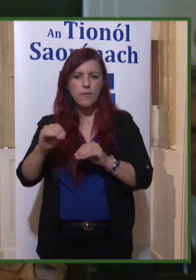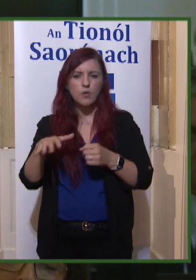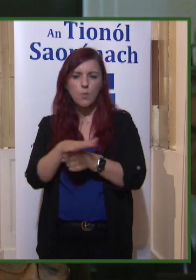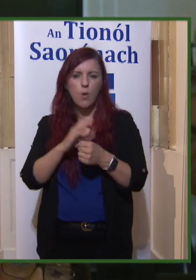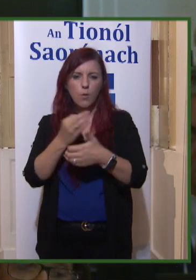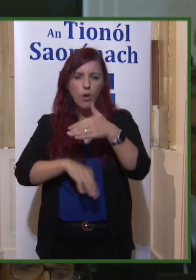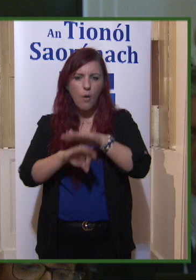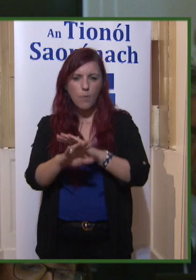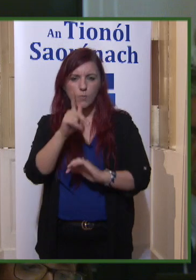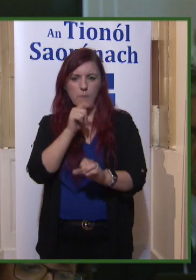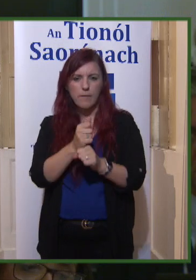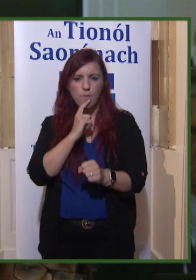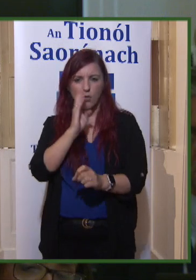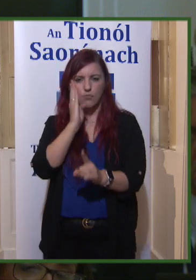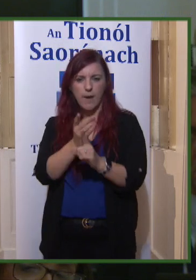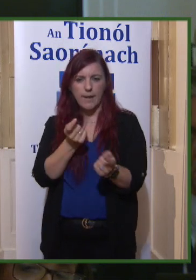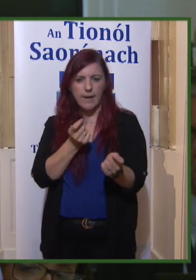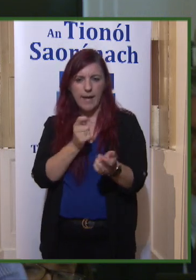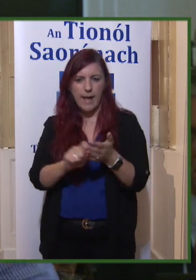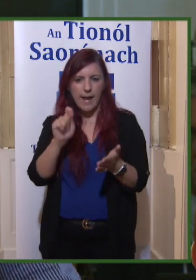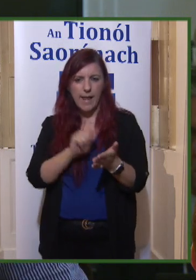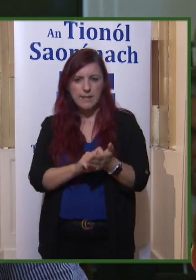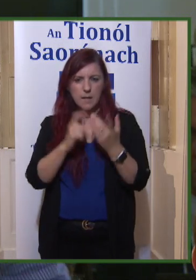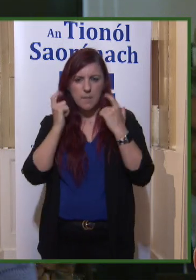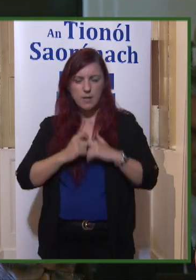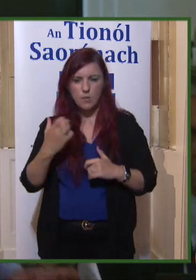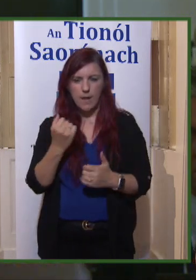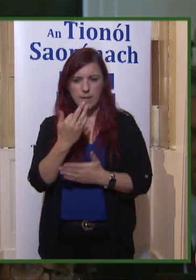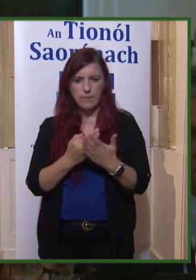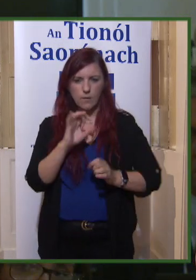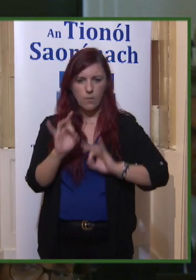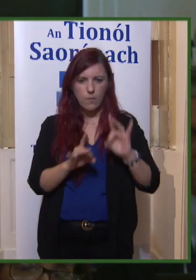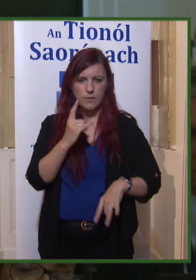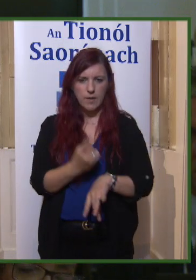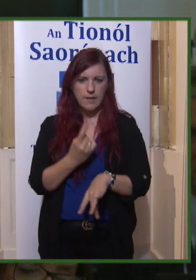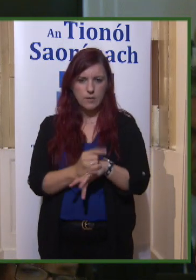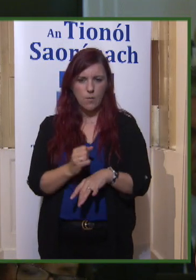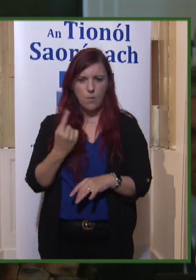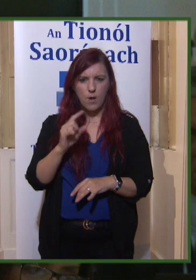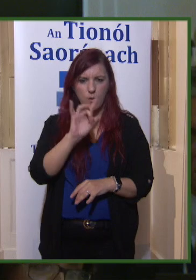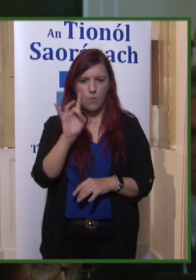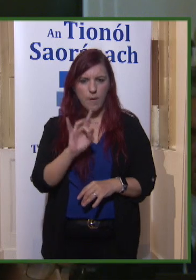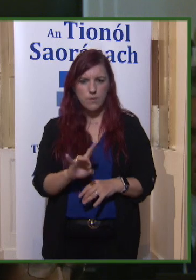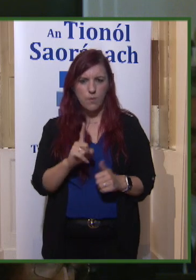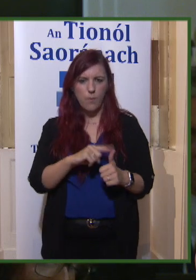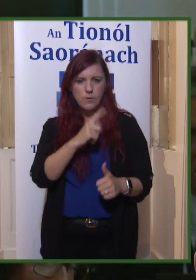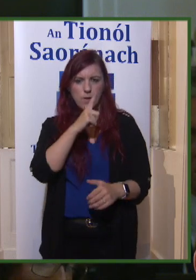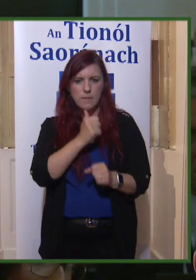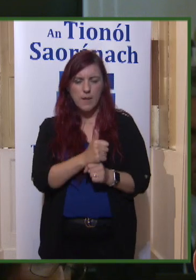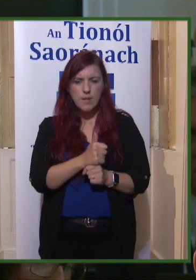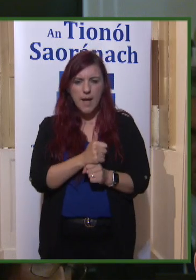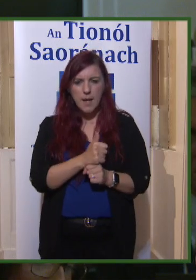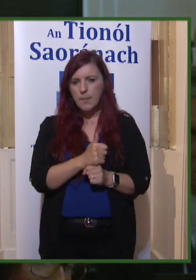directly elected mayor. It's just to reflect that adequately in the questions. And I suppose, in particular, one of the concerns we discussed